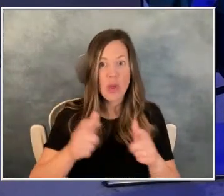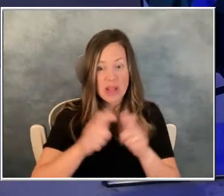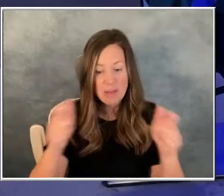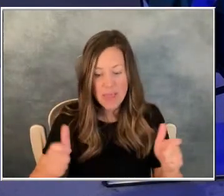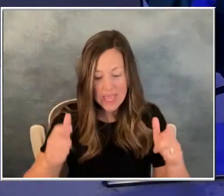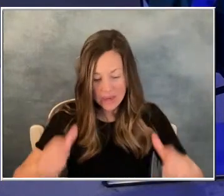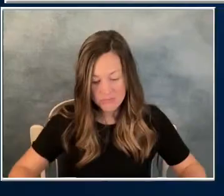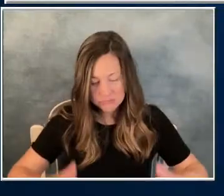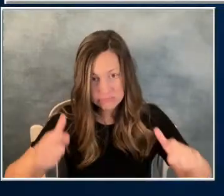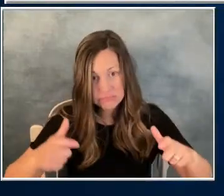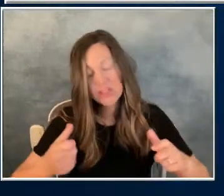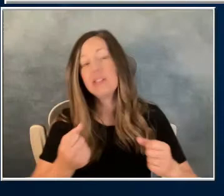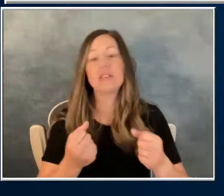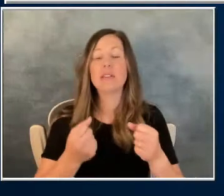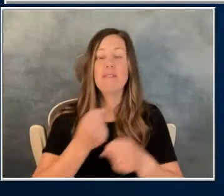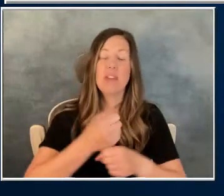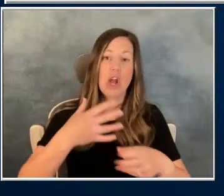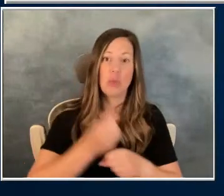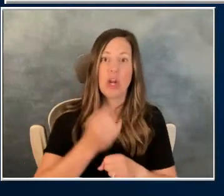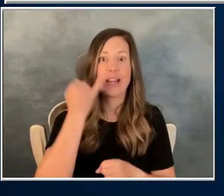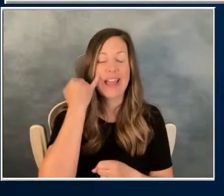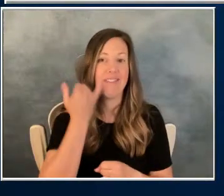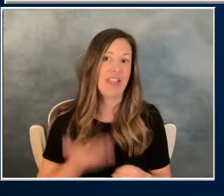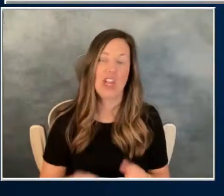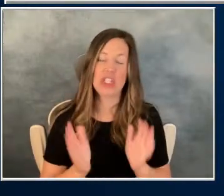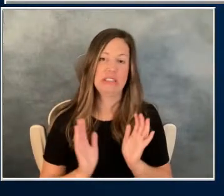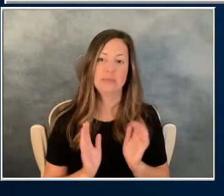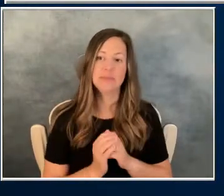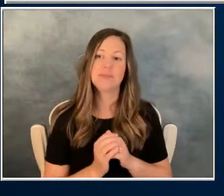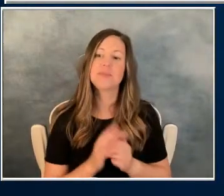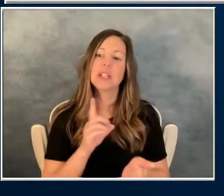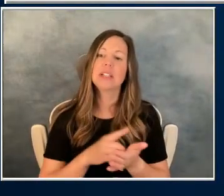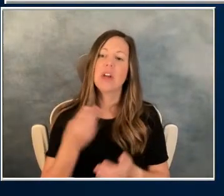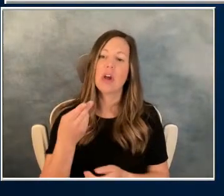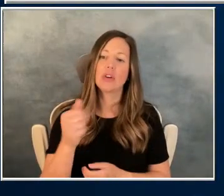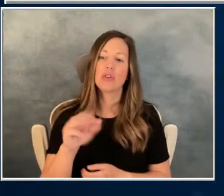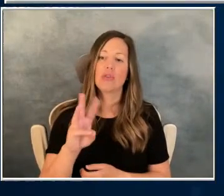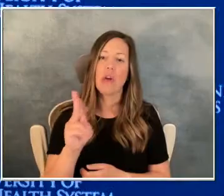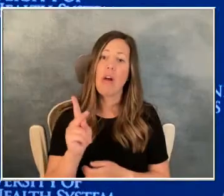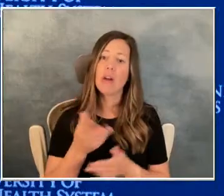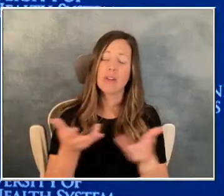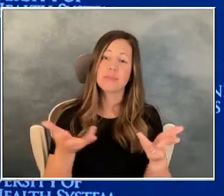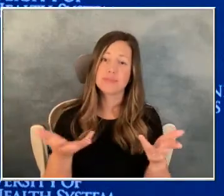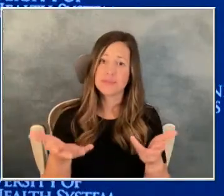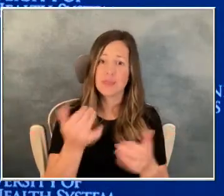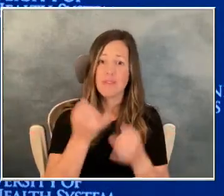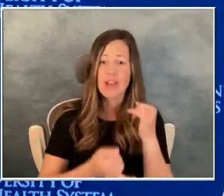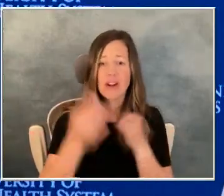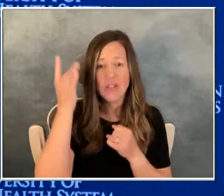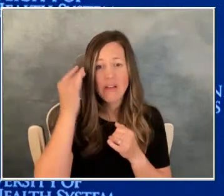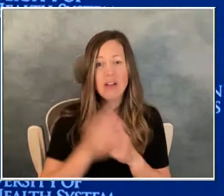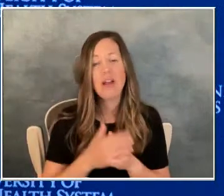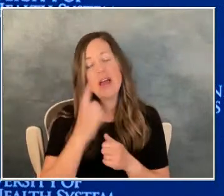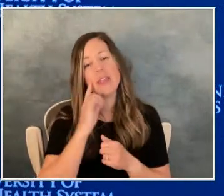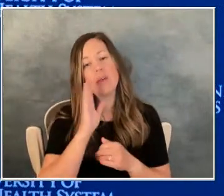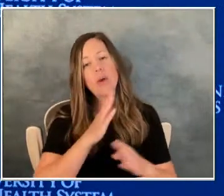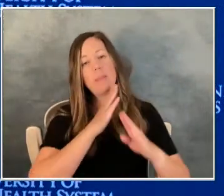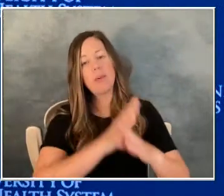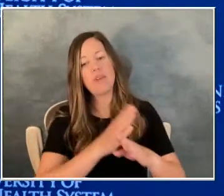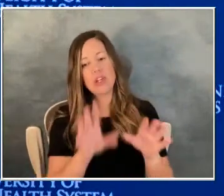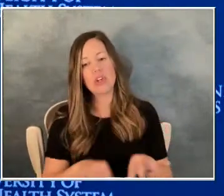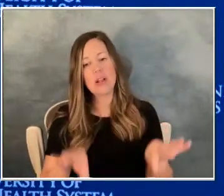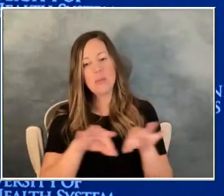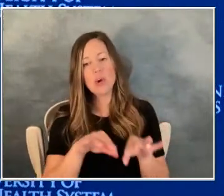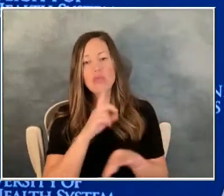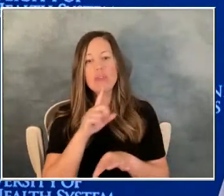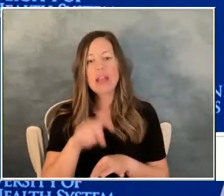hand. Dr. Hawkinson, what are your final takeaways? Yeah, I mean, I think it's going to be prevention. You know, it's just understanding what